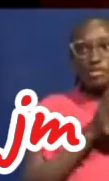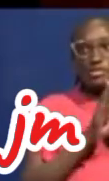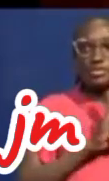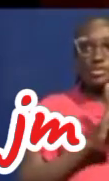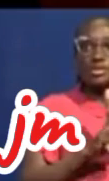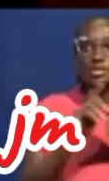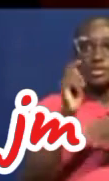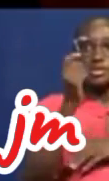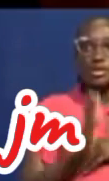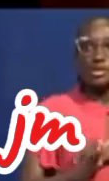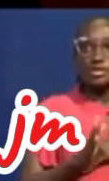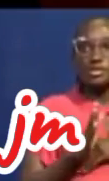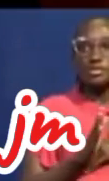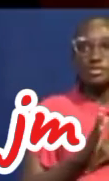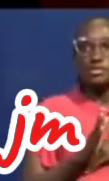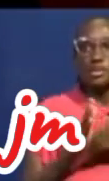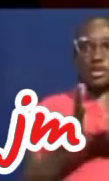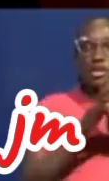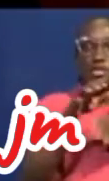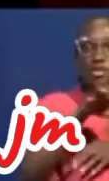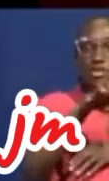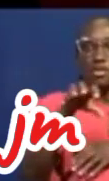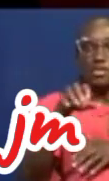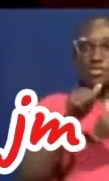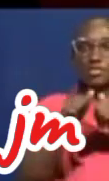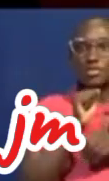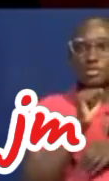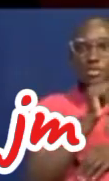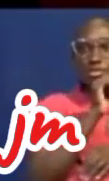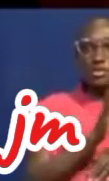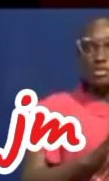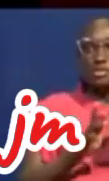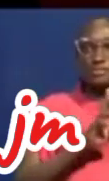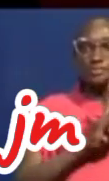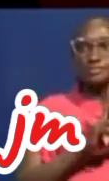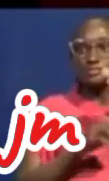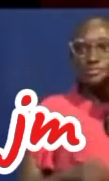behalf of the counties that they represent.